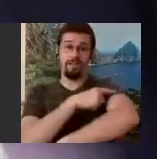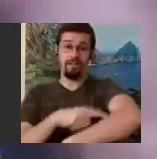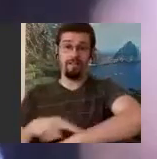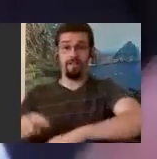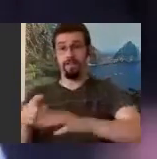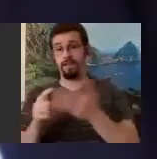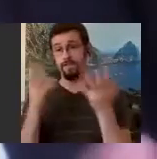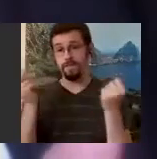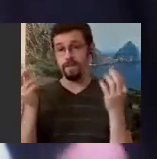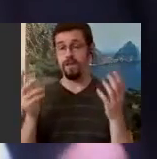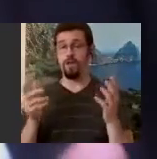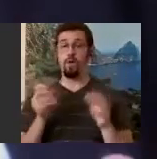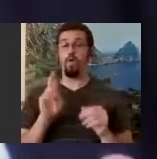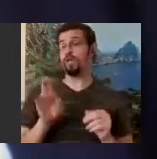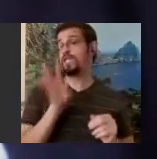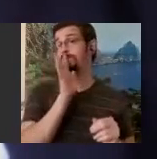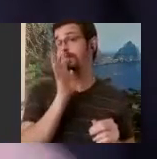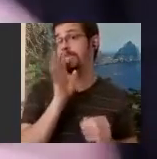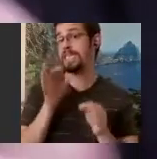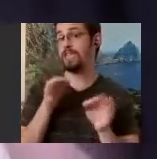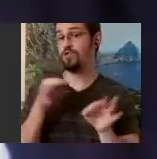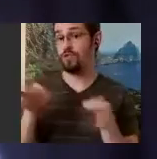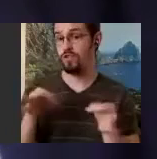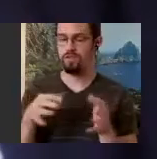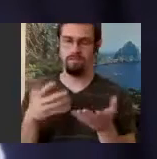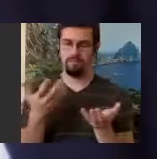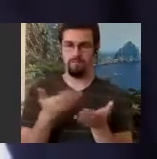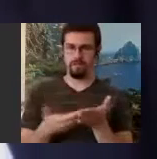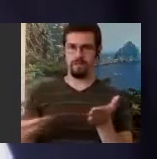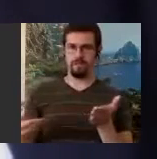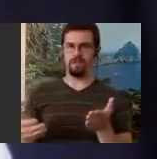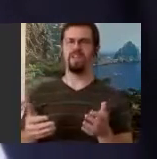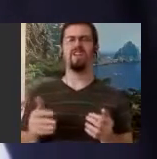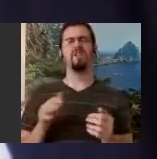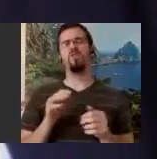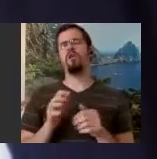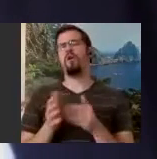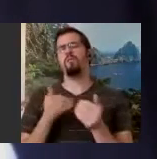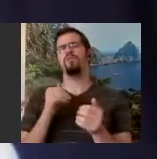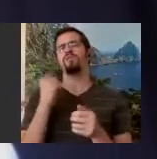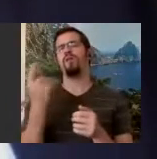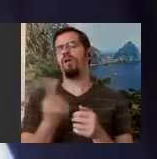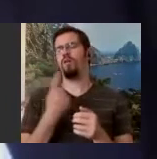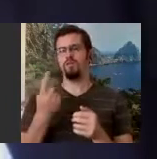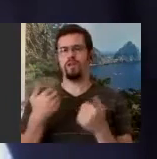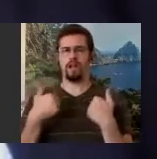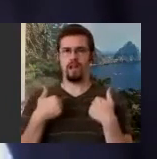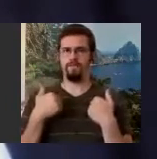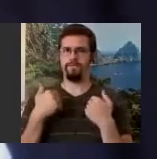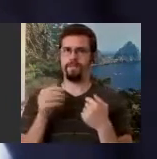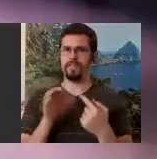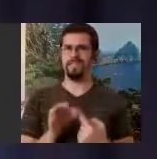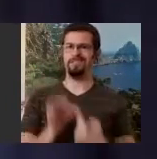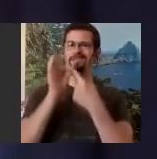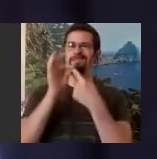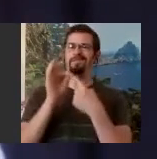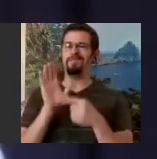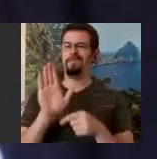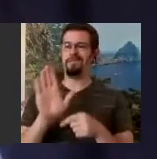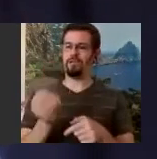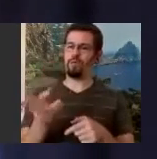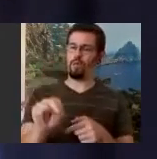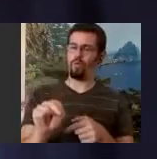instructions, etc., will almost always require the creation of new notation. And there are a lot of